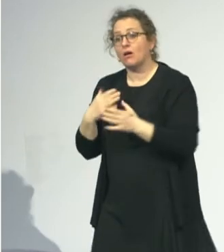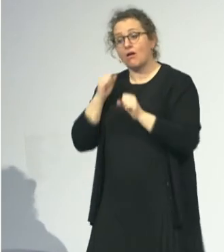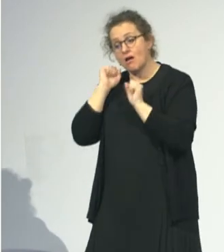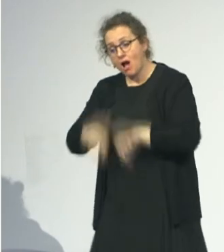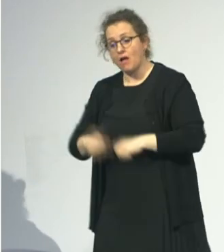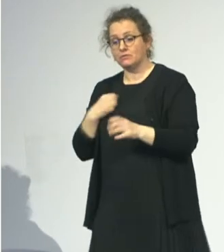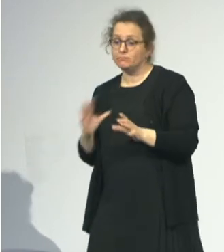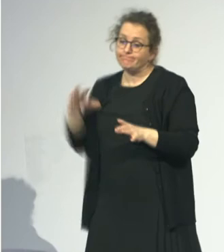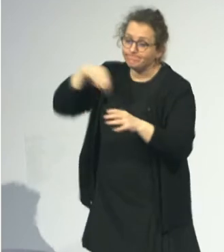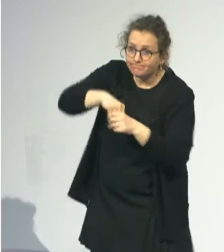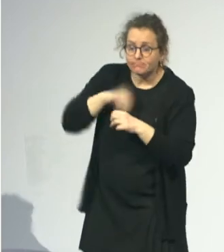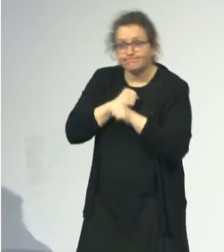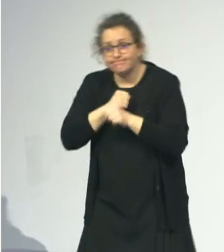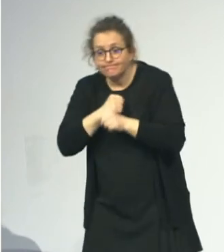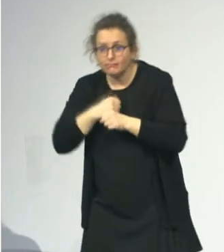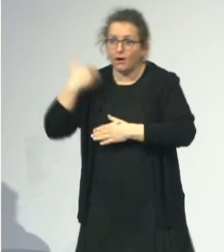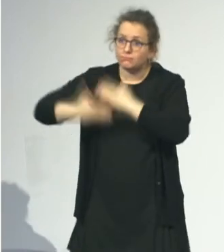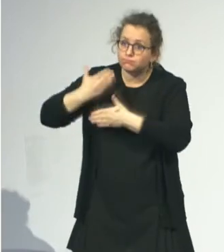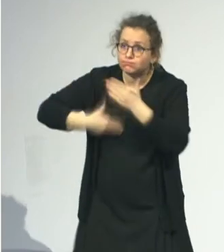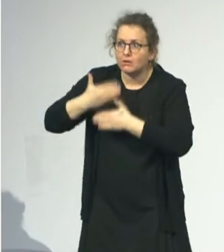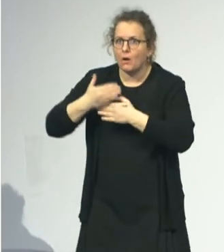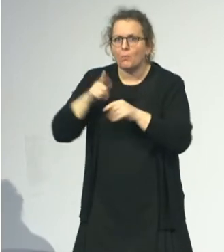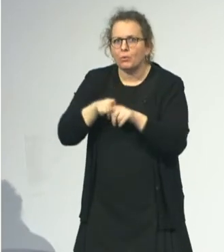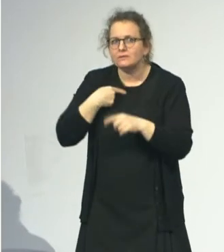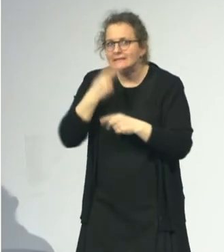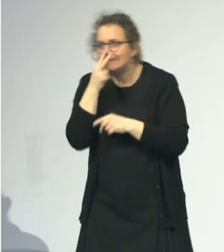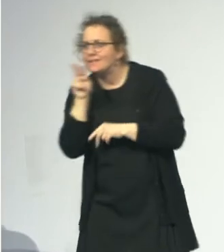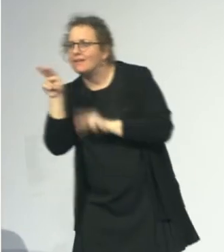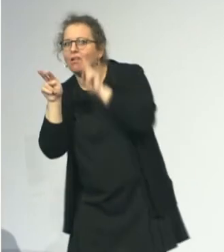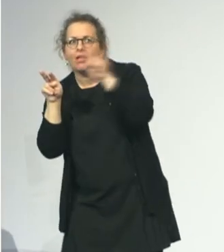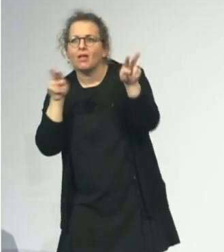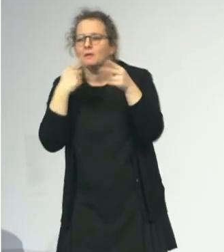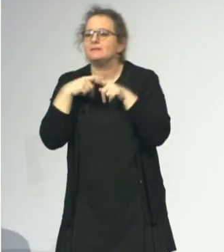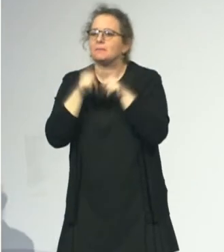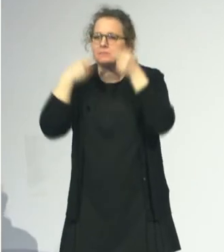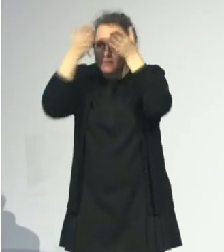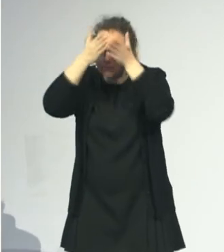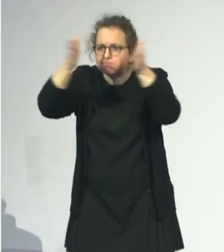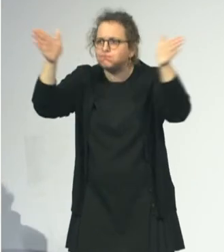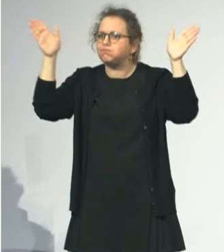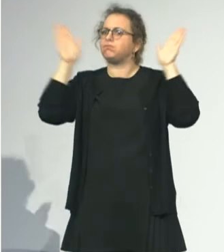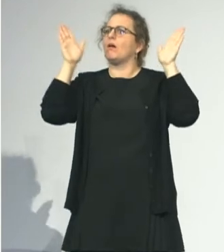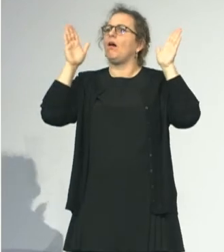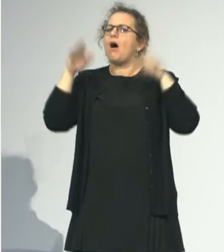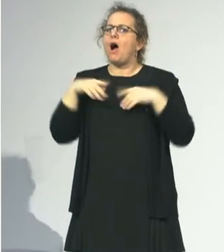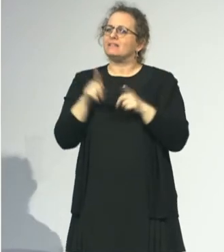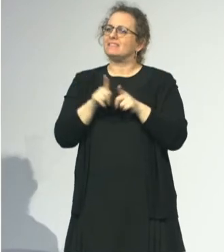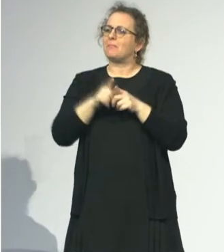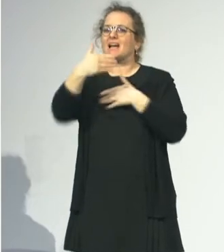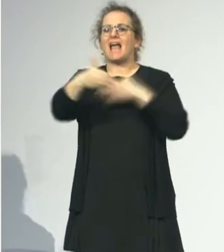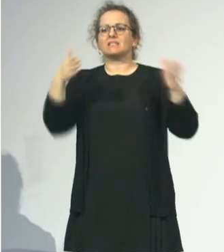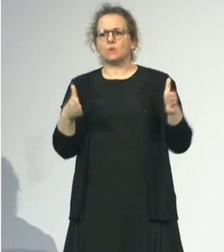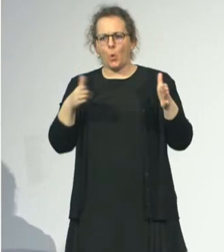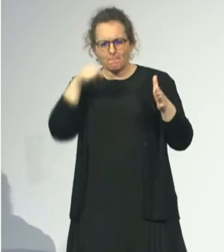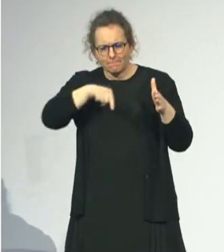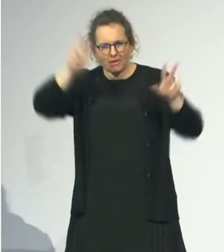I can even tell you that the experiences we did in the classroom are going to now become a permanent